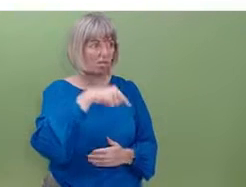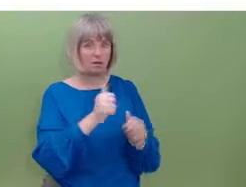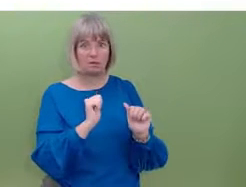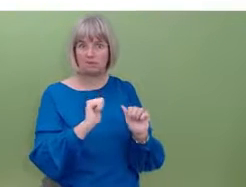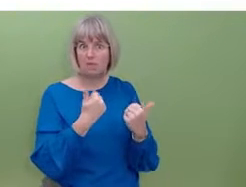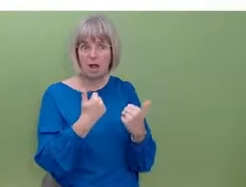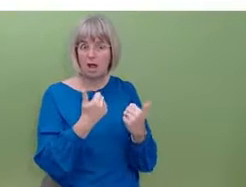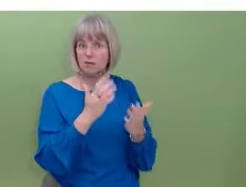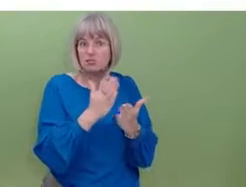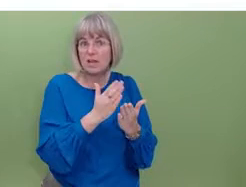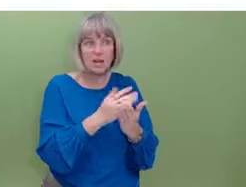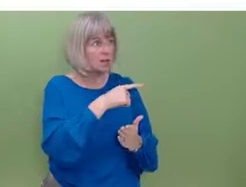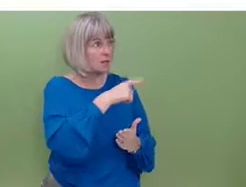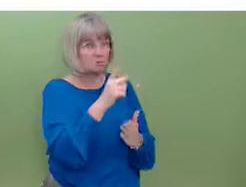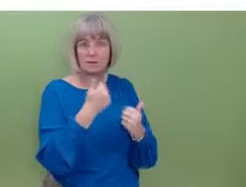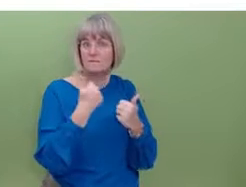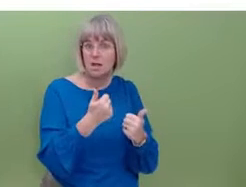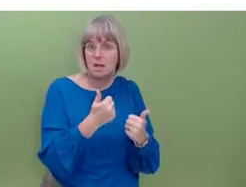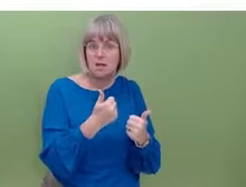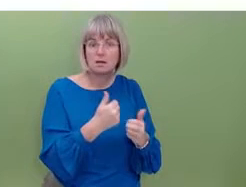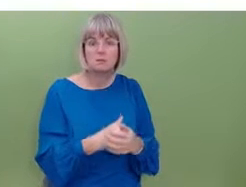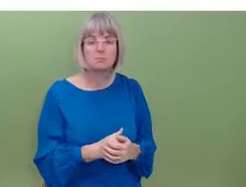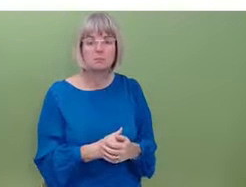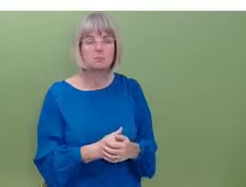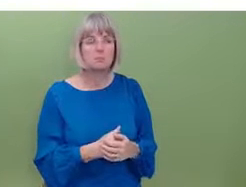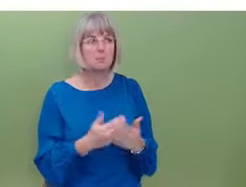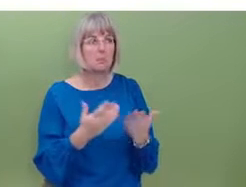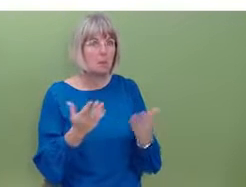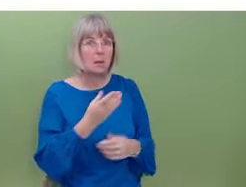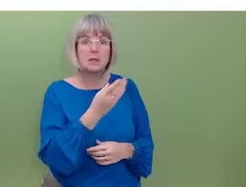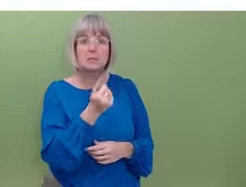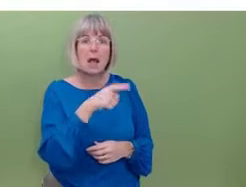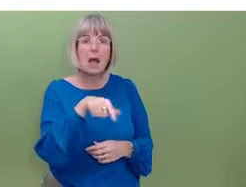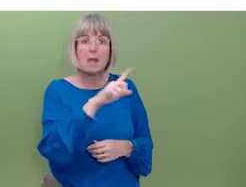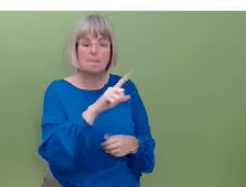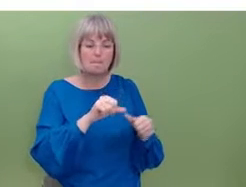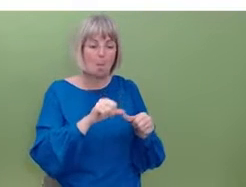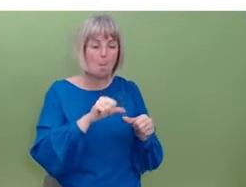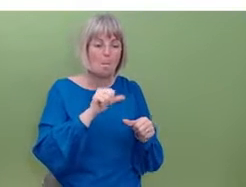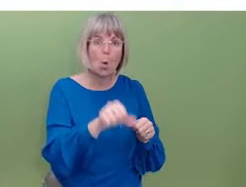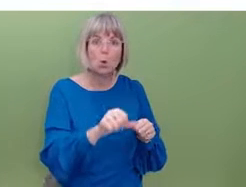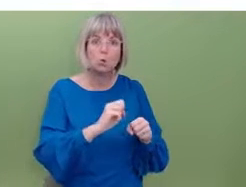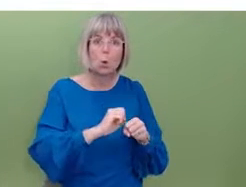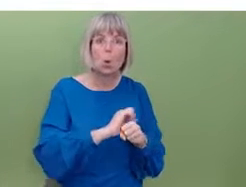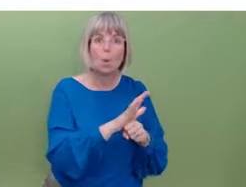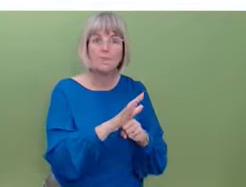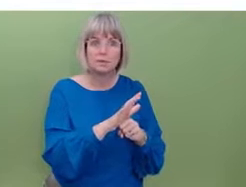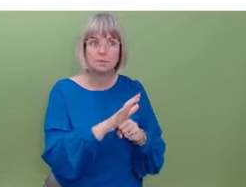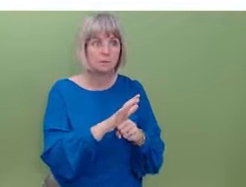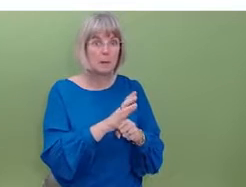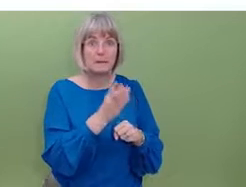really. Some of them in a post-COVID sweep do better